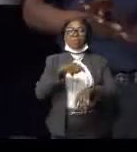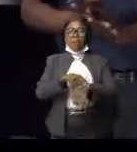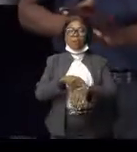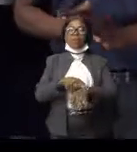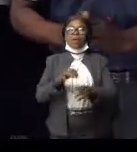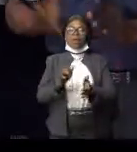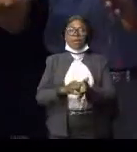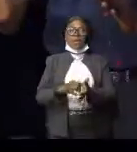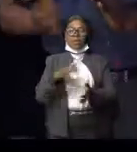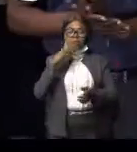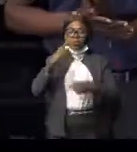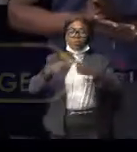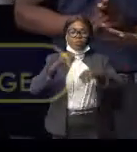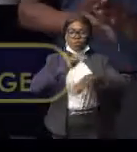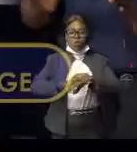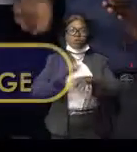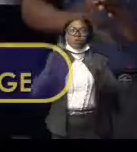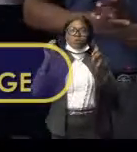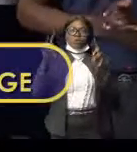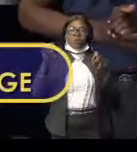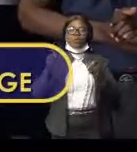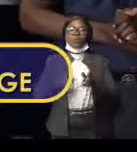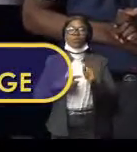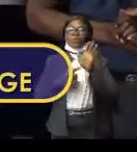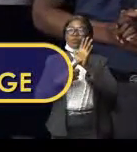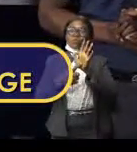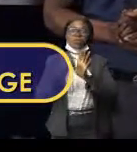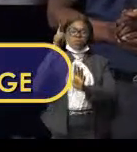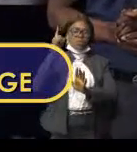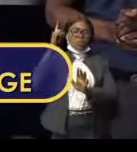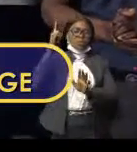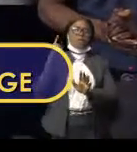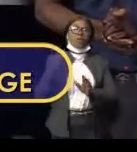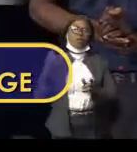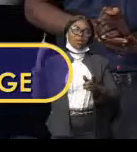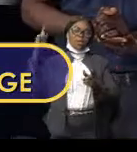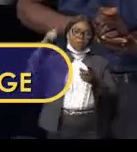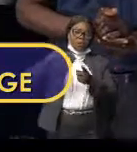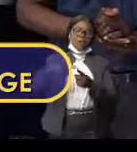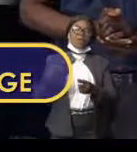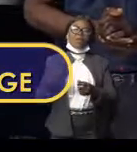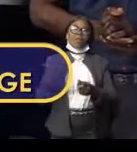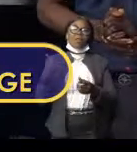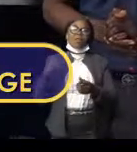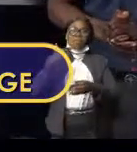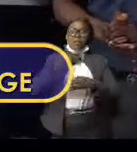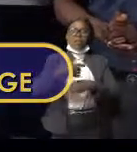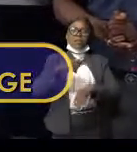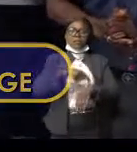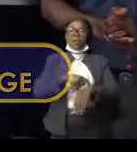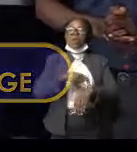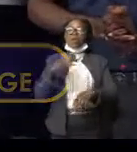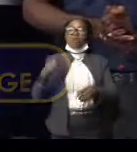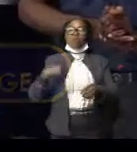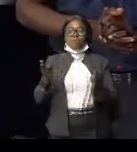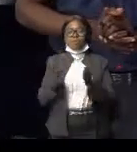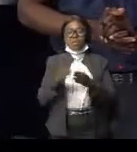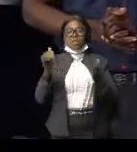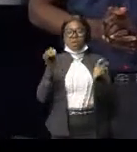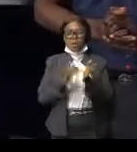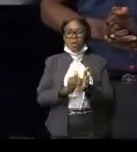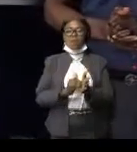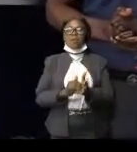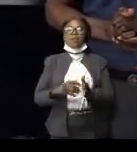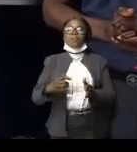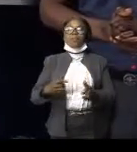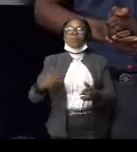on television through the page showing on the screen. Till our next lesson, when we shall meet again on another wonderful edition